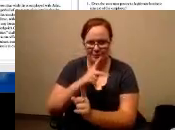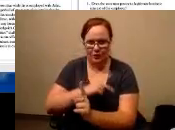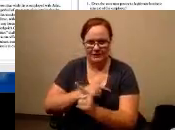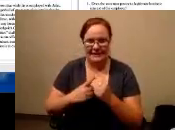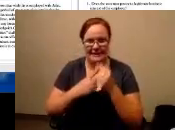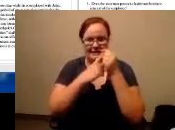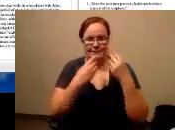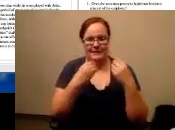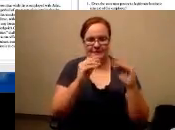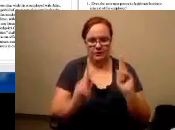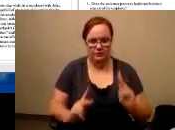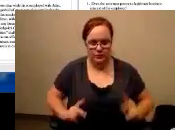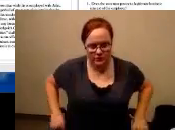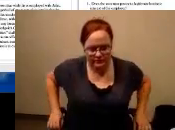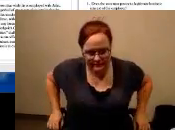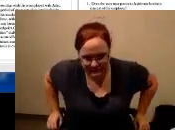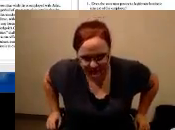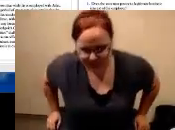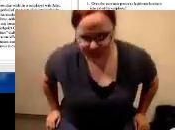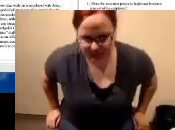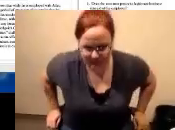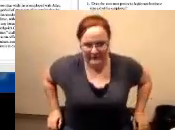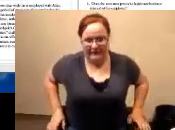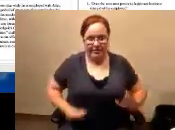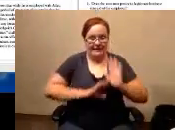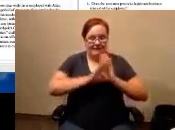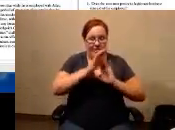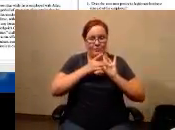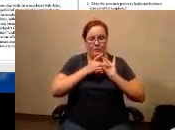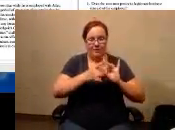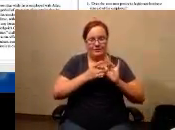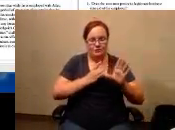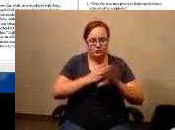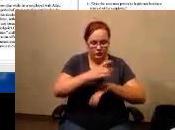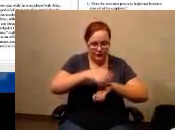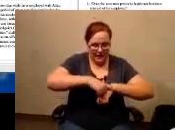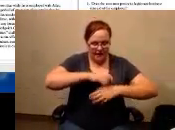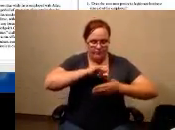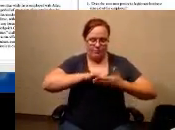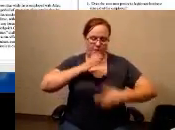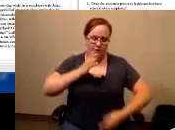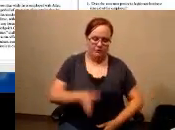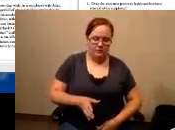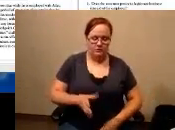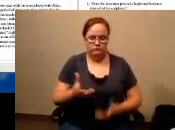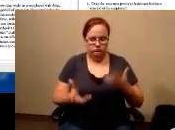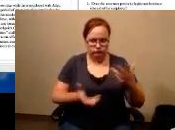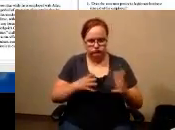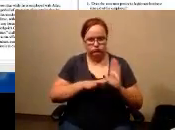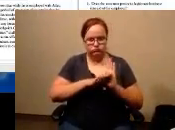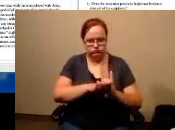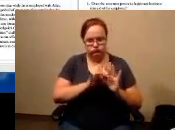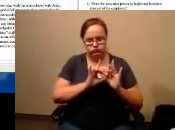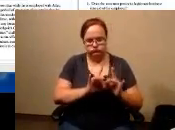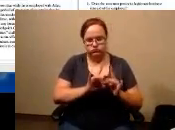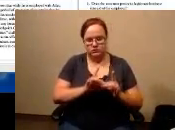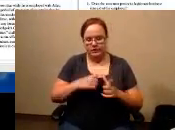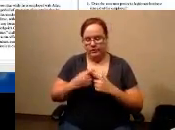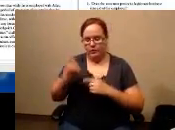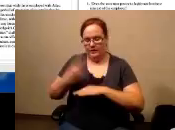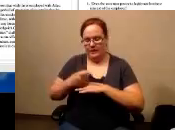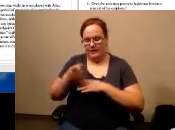the salespeople. They build a relationship over time very well. And one day the salesperson walks in and